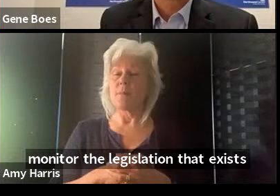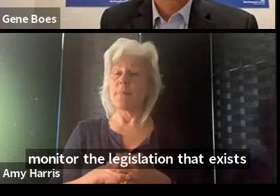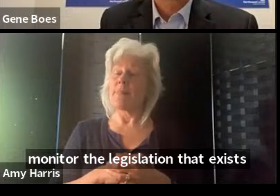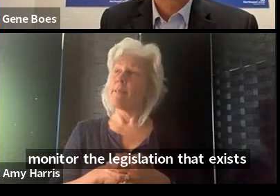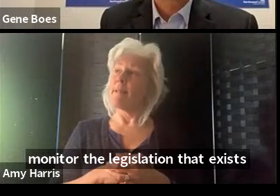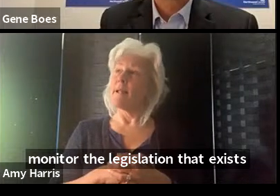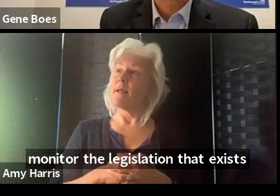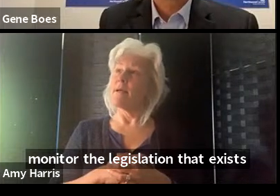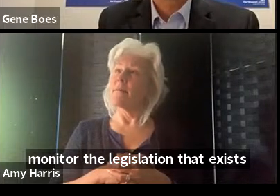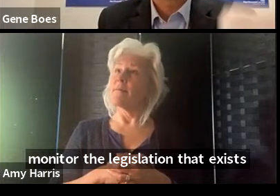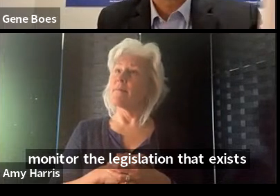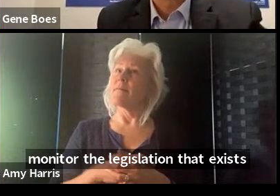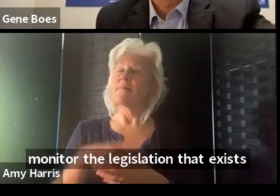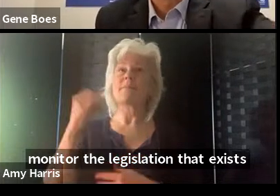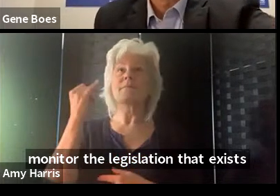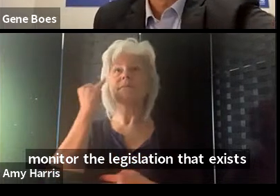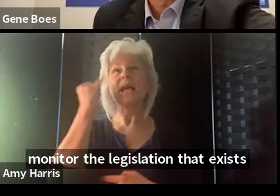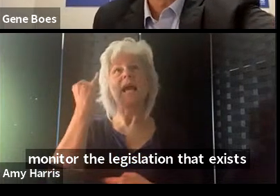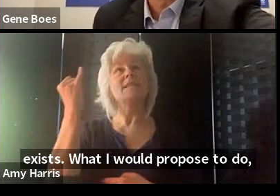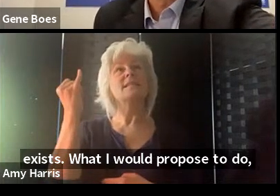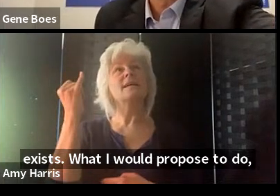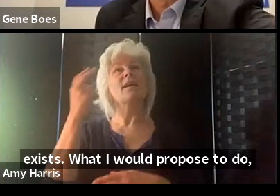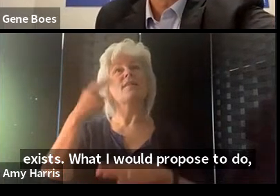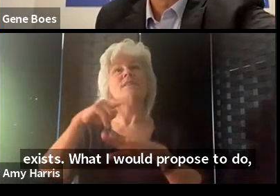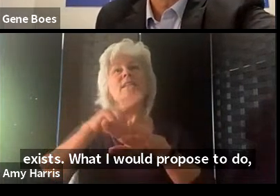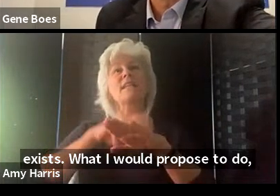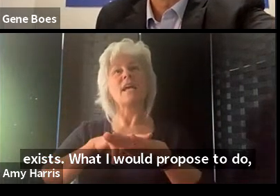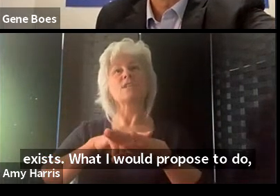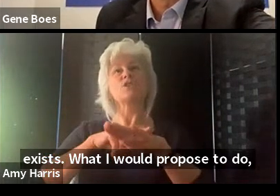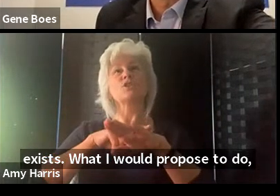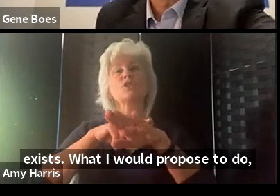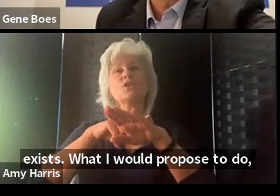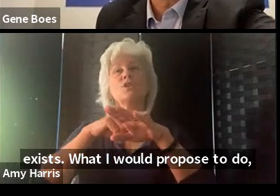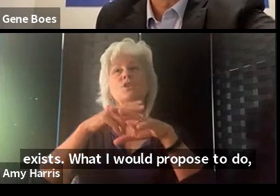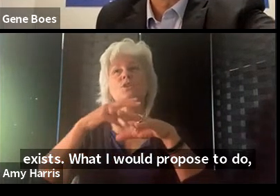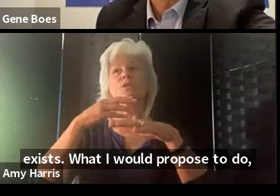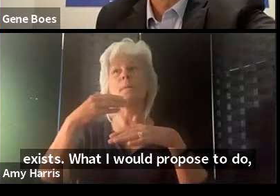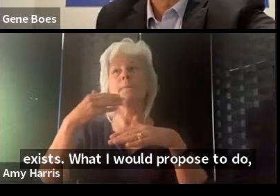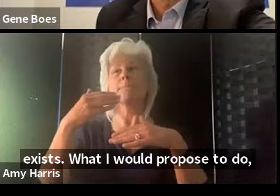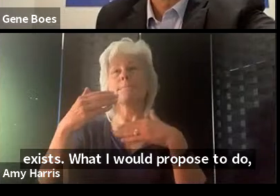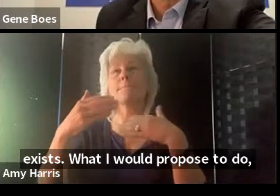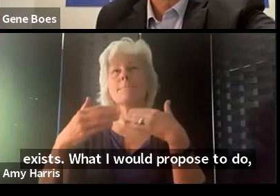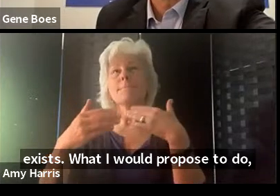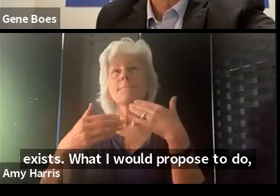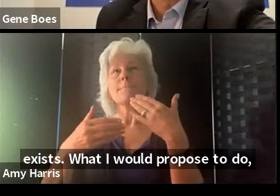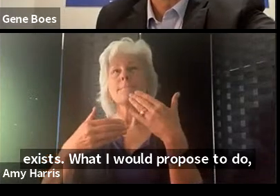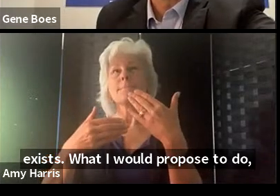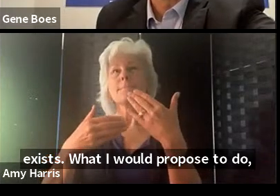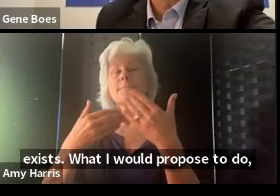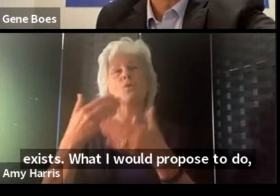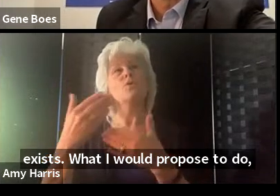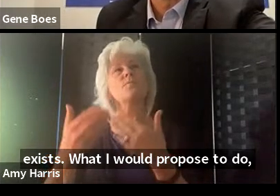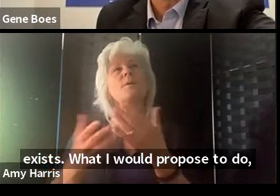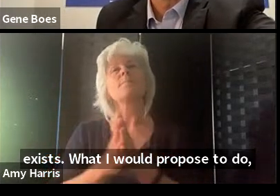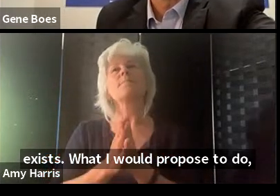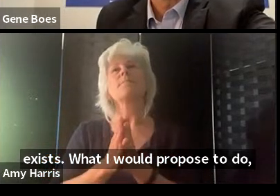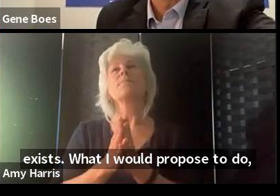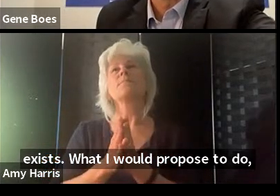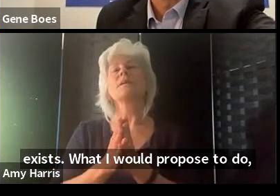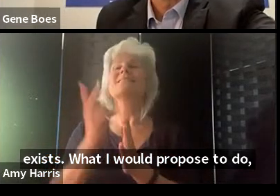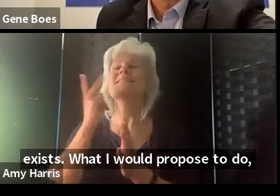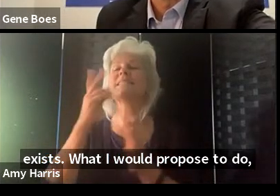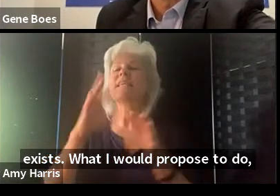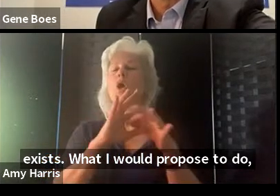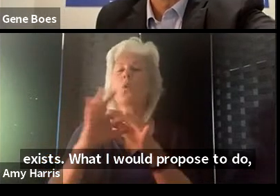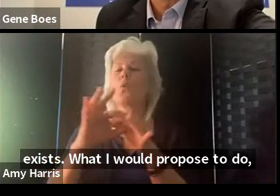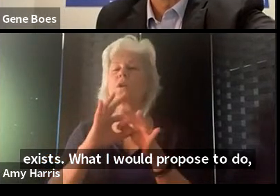the idea of beginning a movement nationally. I'd like to see the beginning of a coordinated